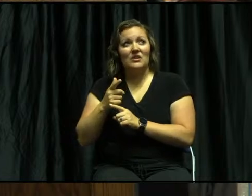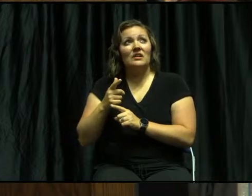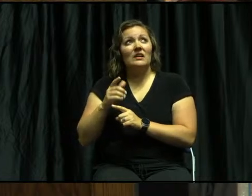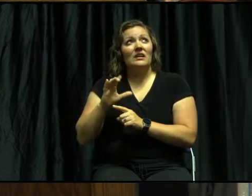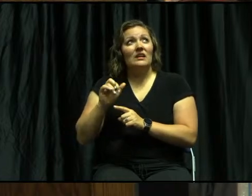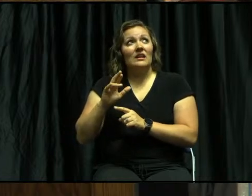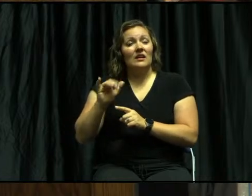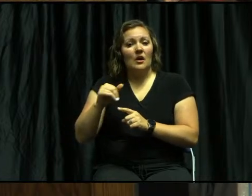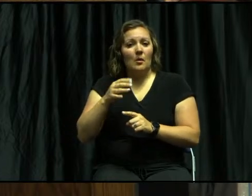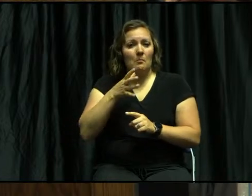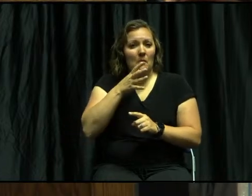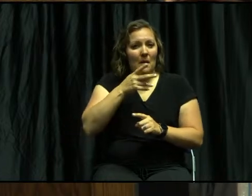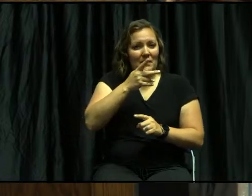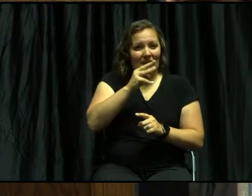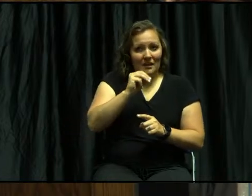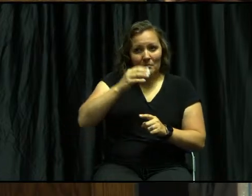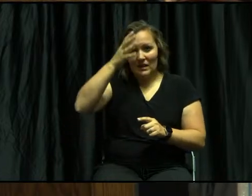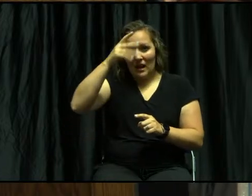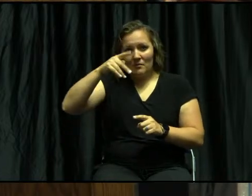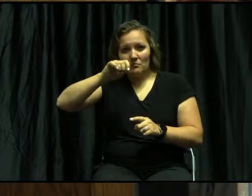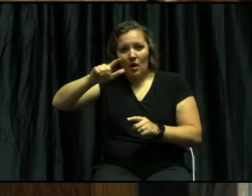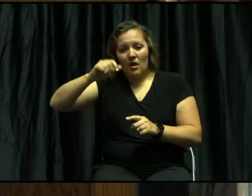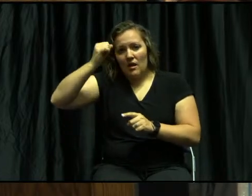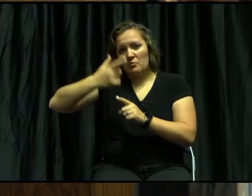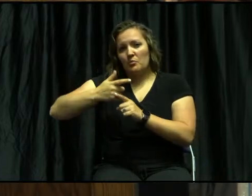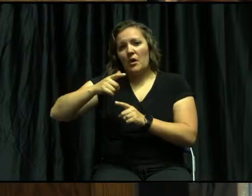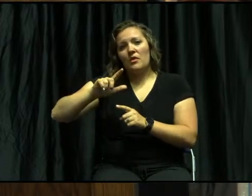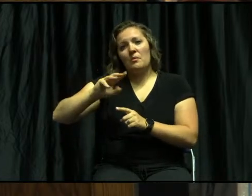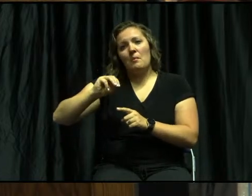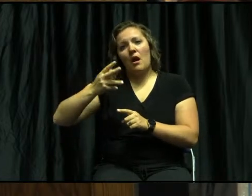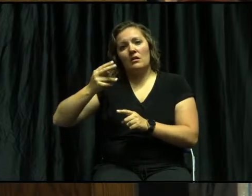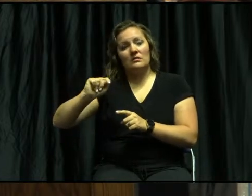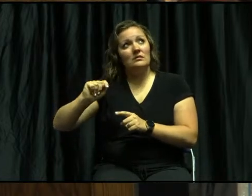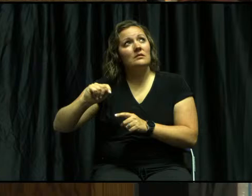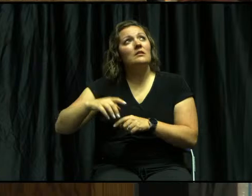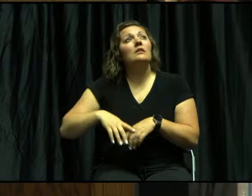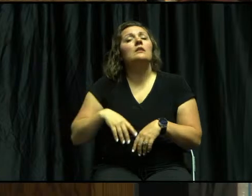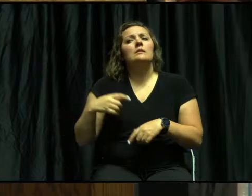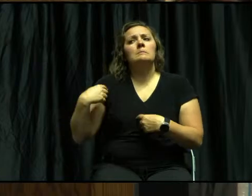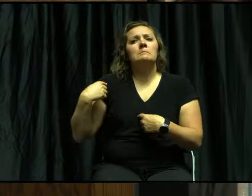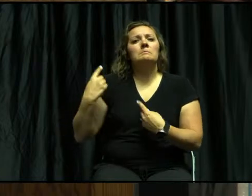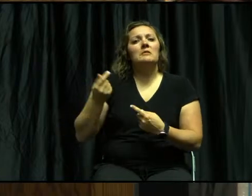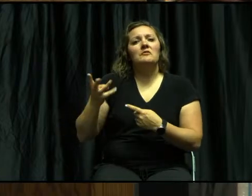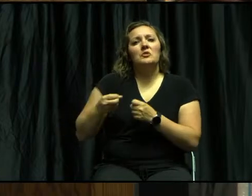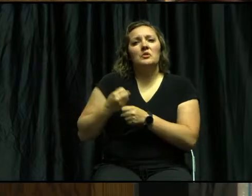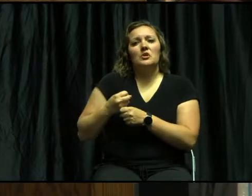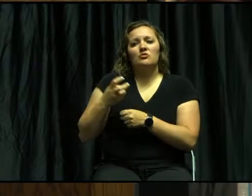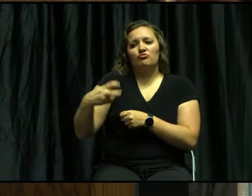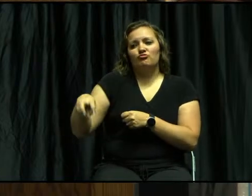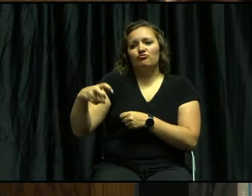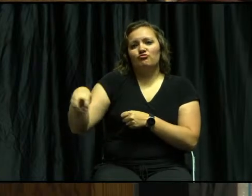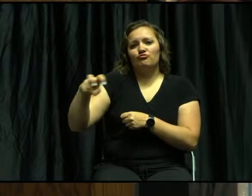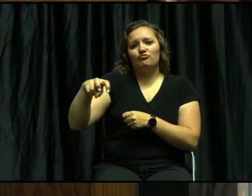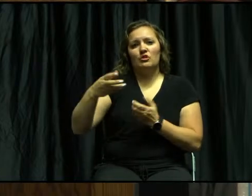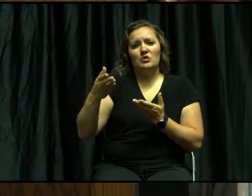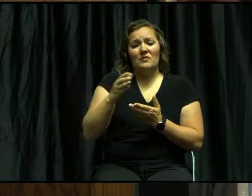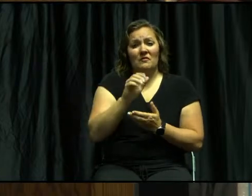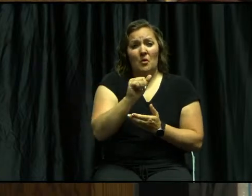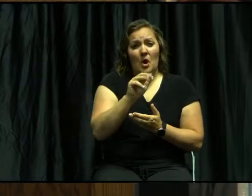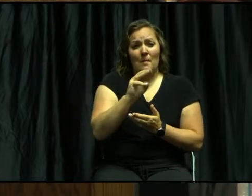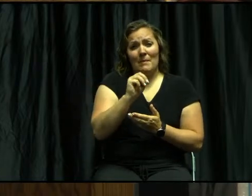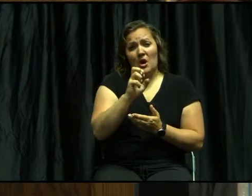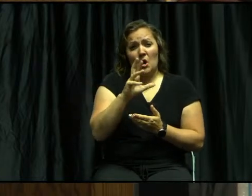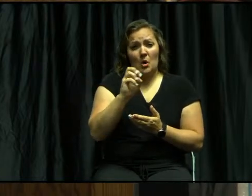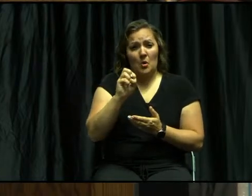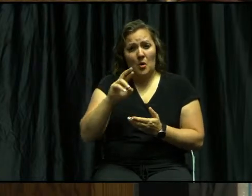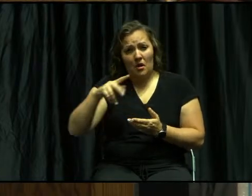Kim, dad Paul, and brother-in-law Aaron. She has spent the last few years traveling, serving for AmeriCorps, and even